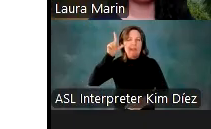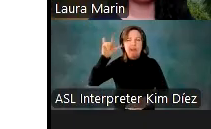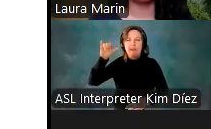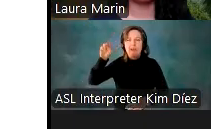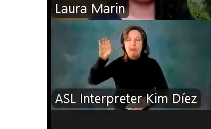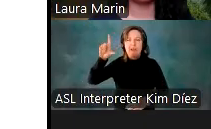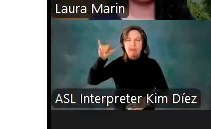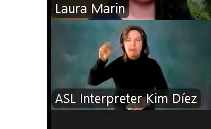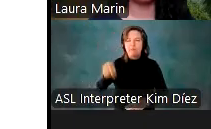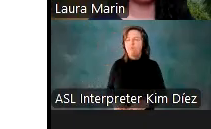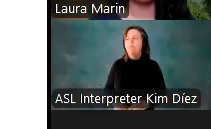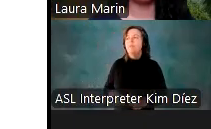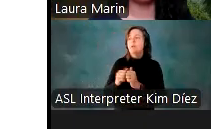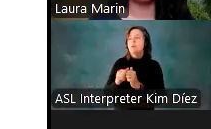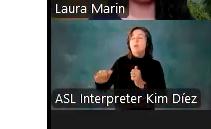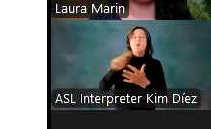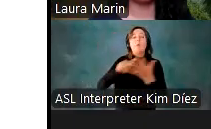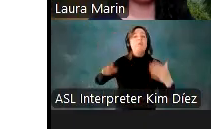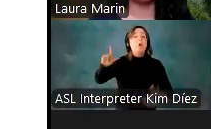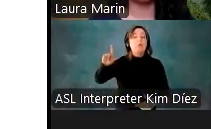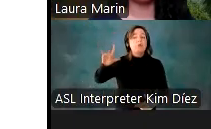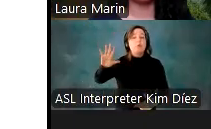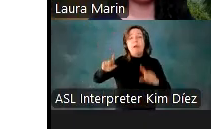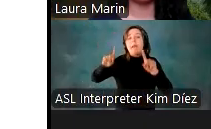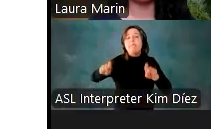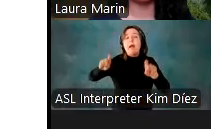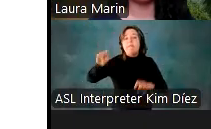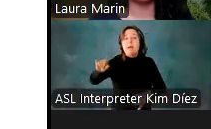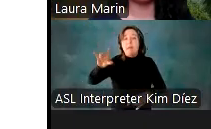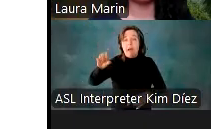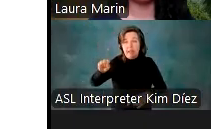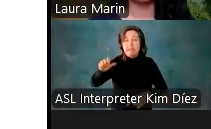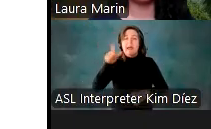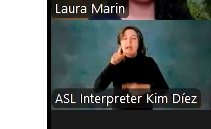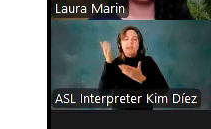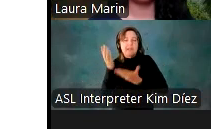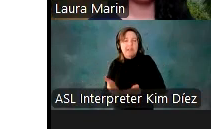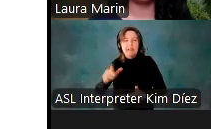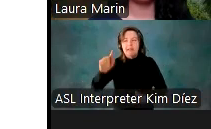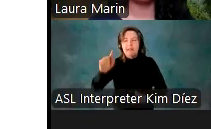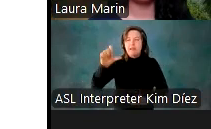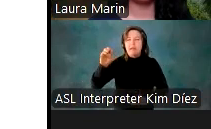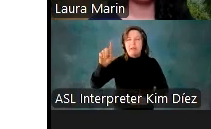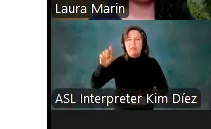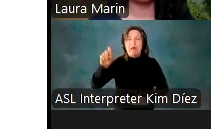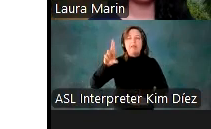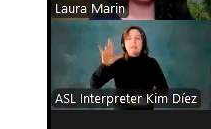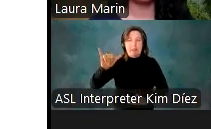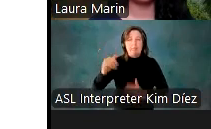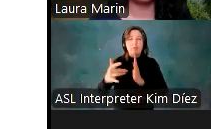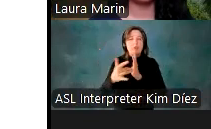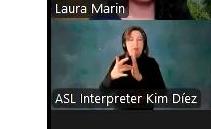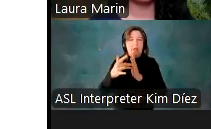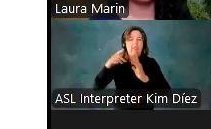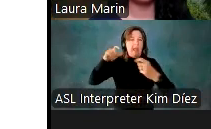these 25 pilot sites, was to bring the telemetry technology, so the transmission technology